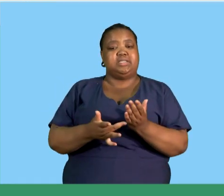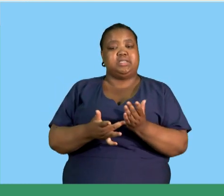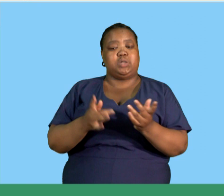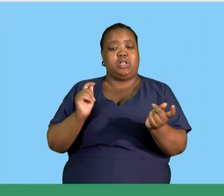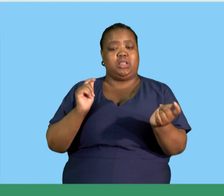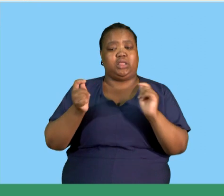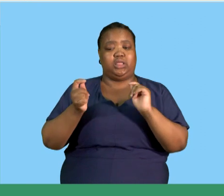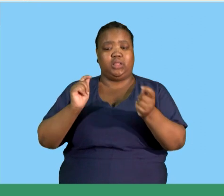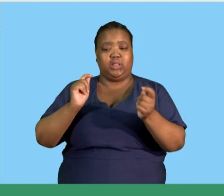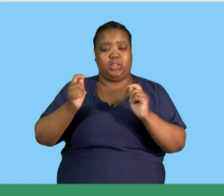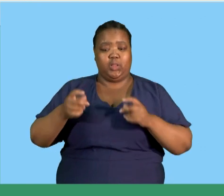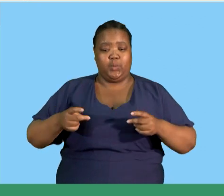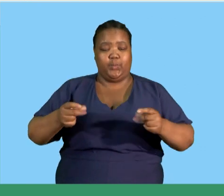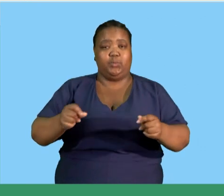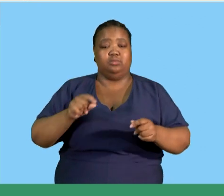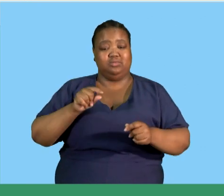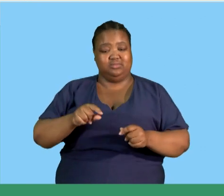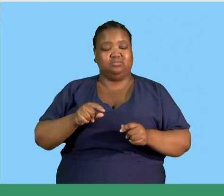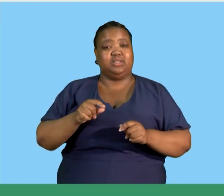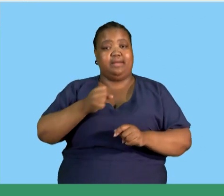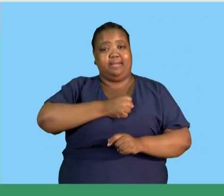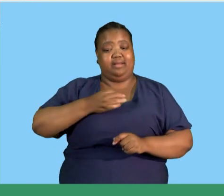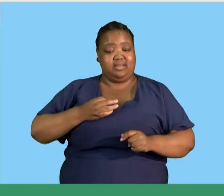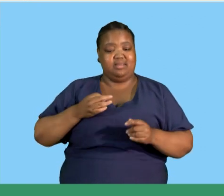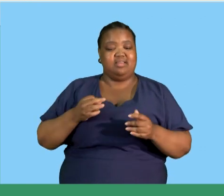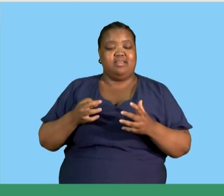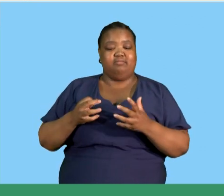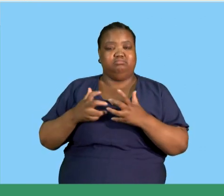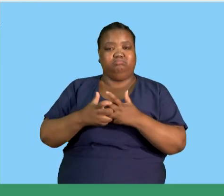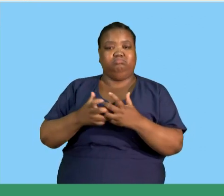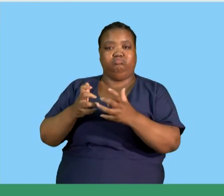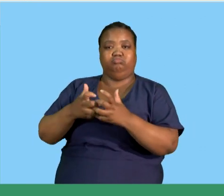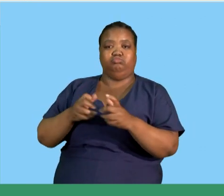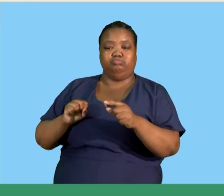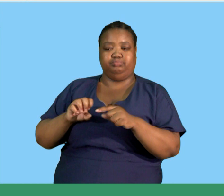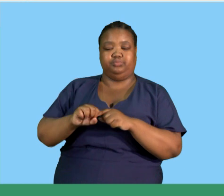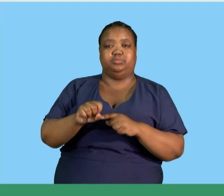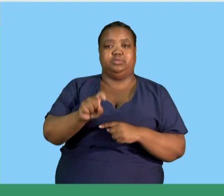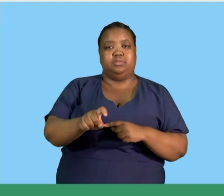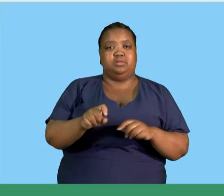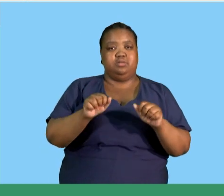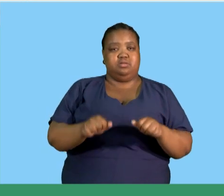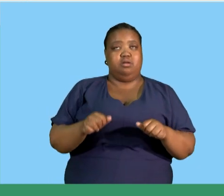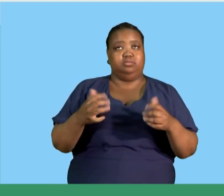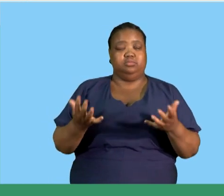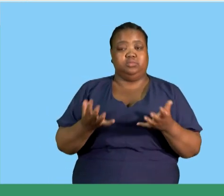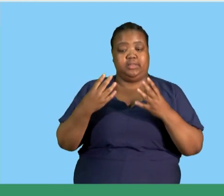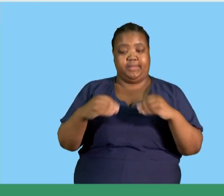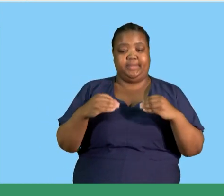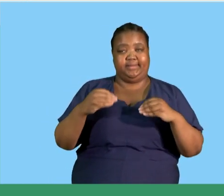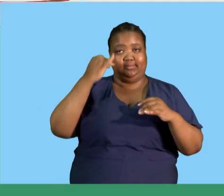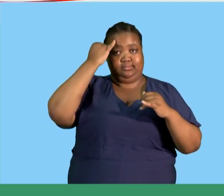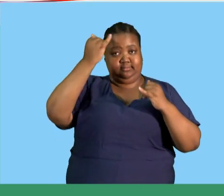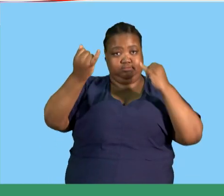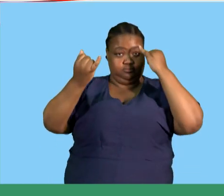fast-changing technology. They ensure the business develops new inventions which improves